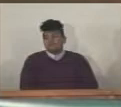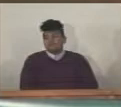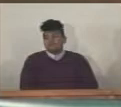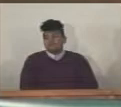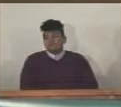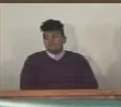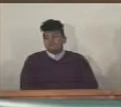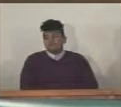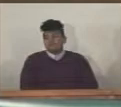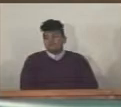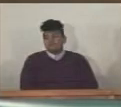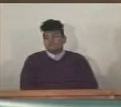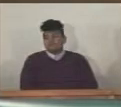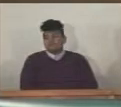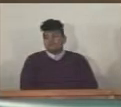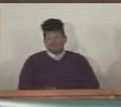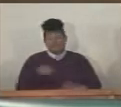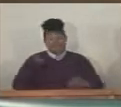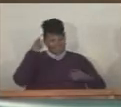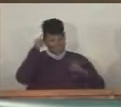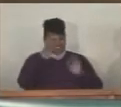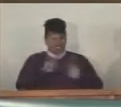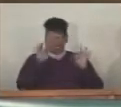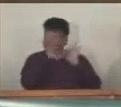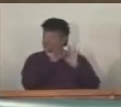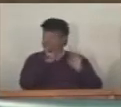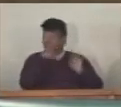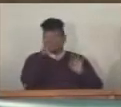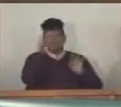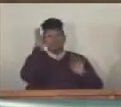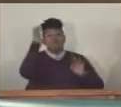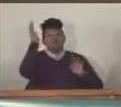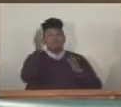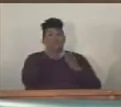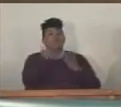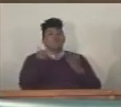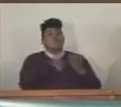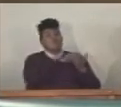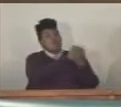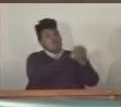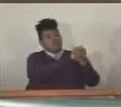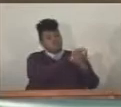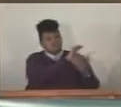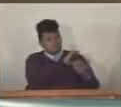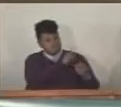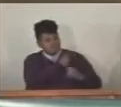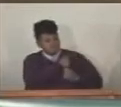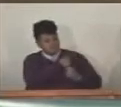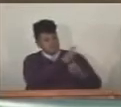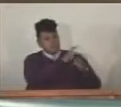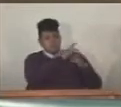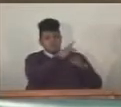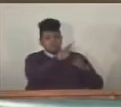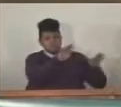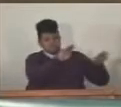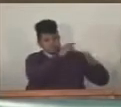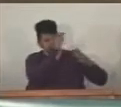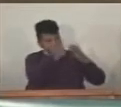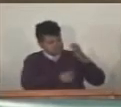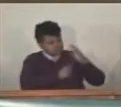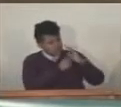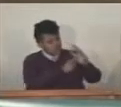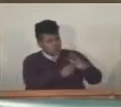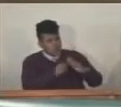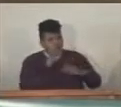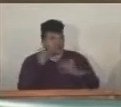I think it's important, and it has been said by speakers before, that we congratulate the security forces on the professionalism being shown